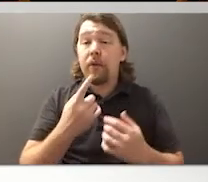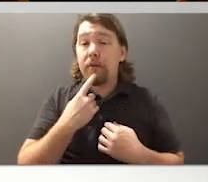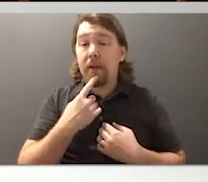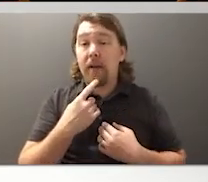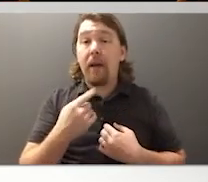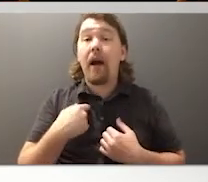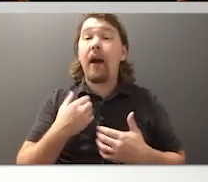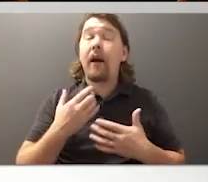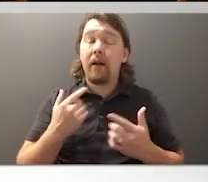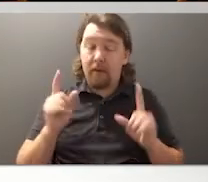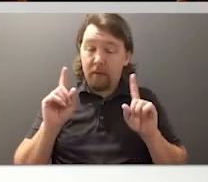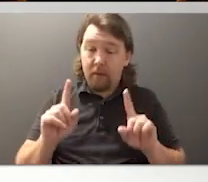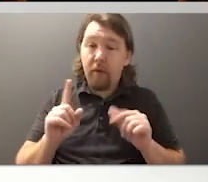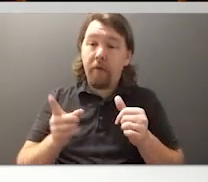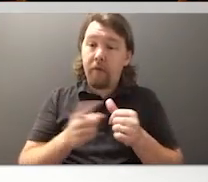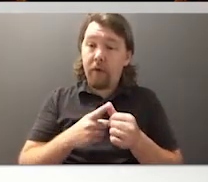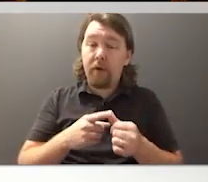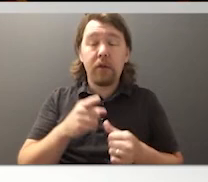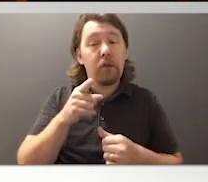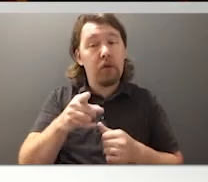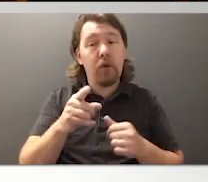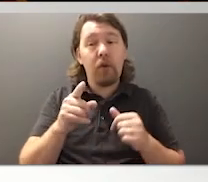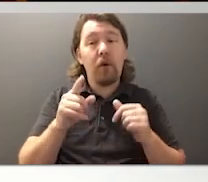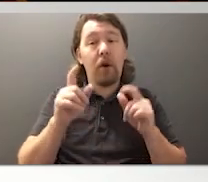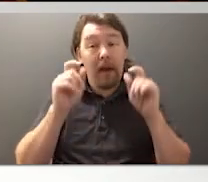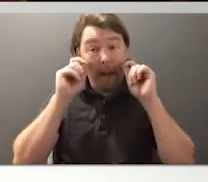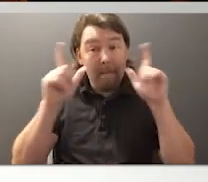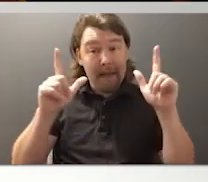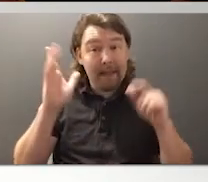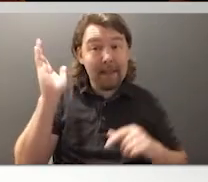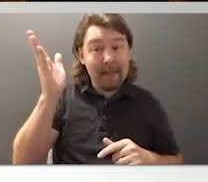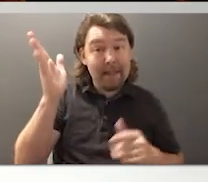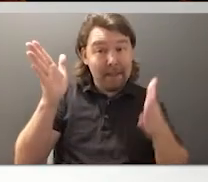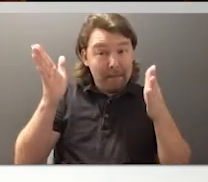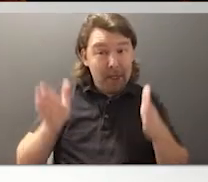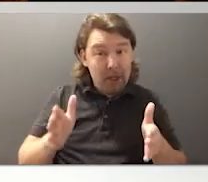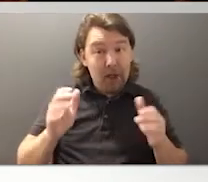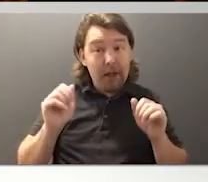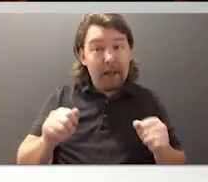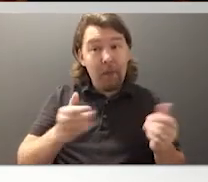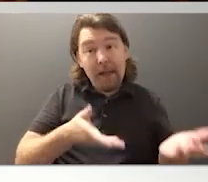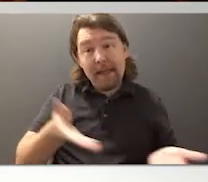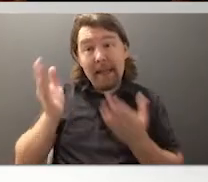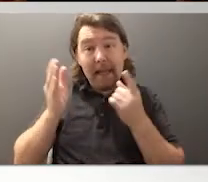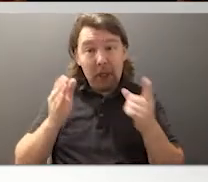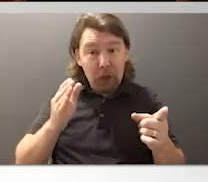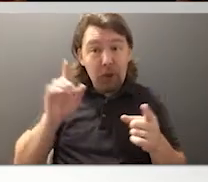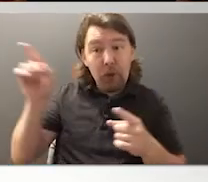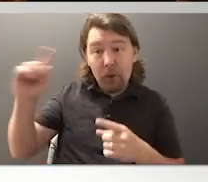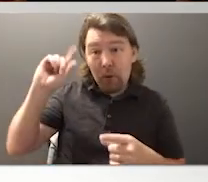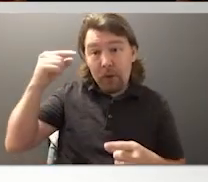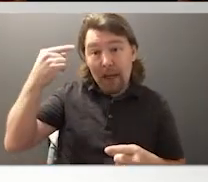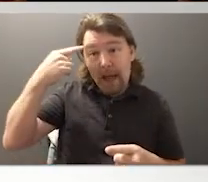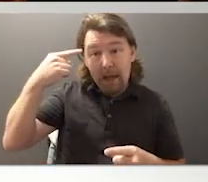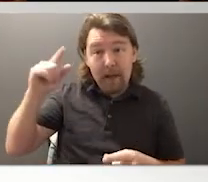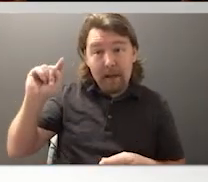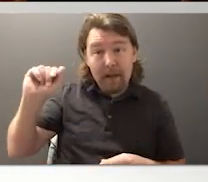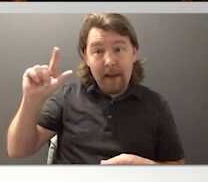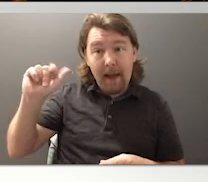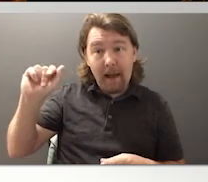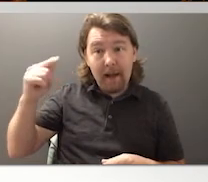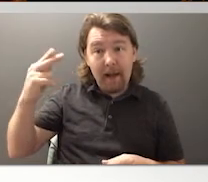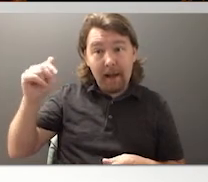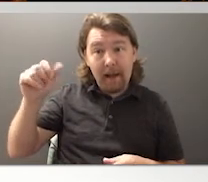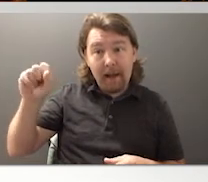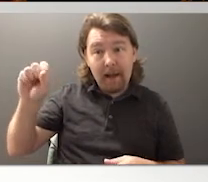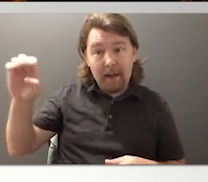So, and I want to say I appreciate. First of all, you're an amazing speaker, and can we please